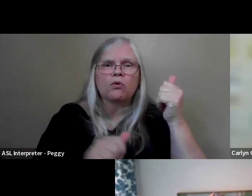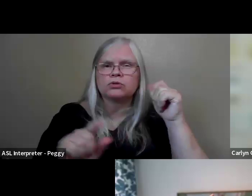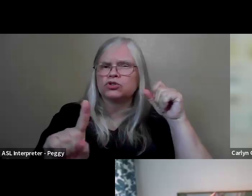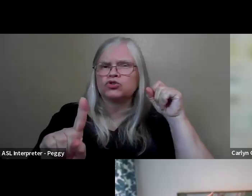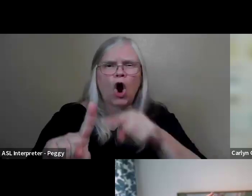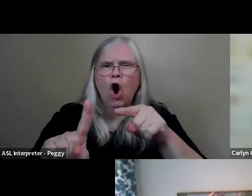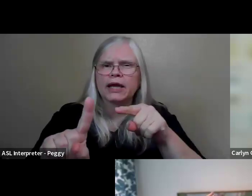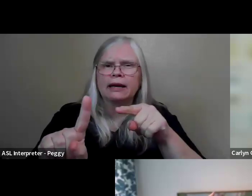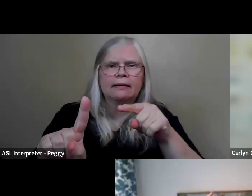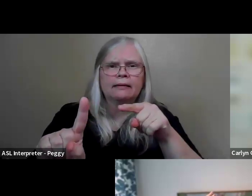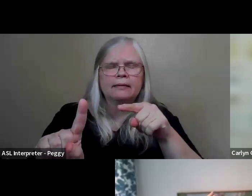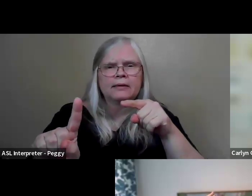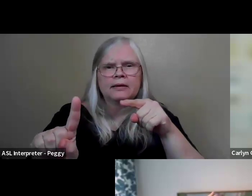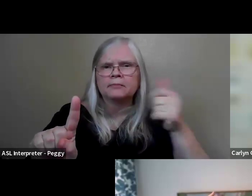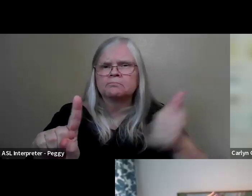targeted